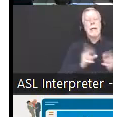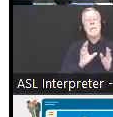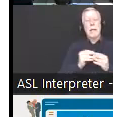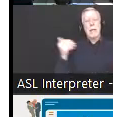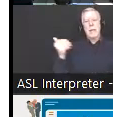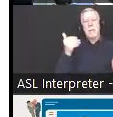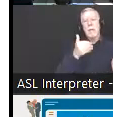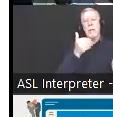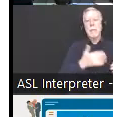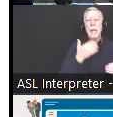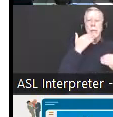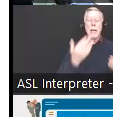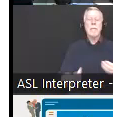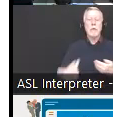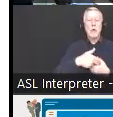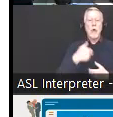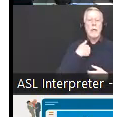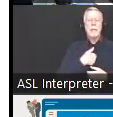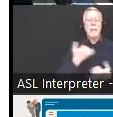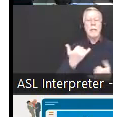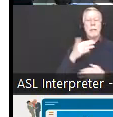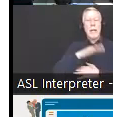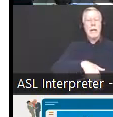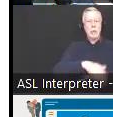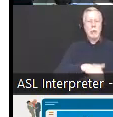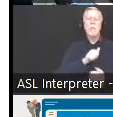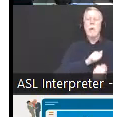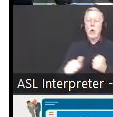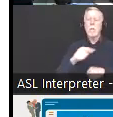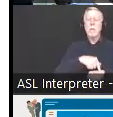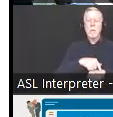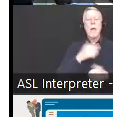for joining us this afternoon. I'm sorry we went a little over time, but we appreciate the